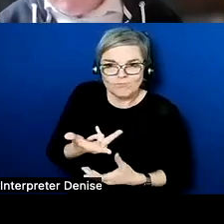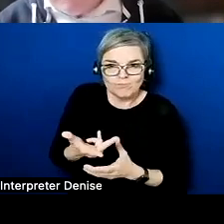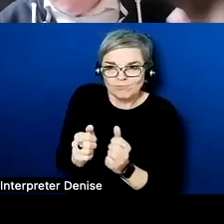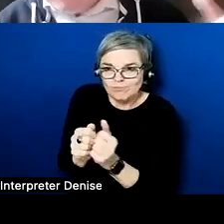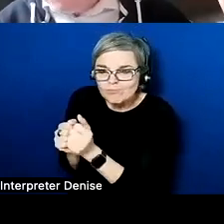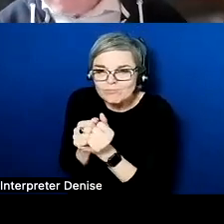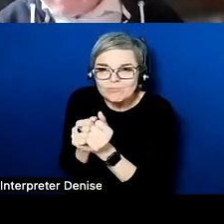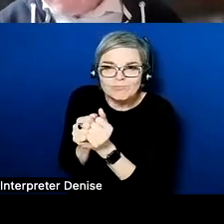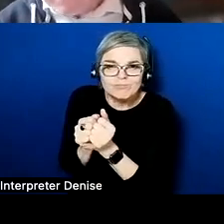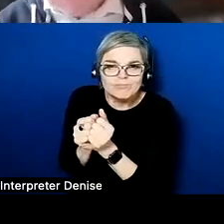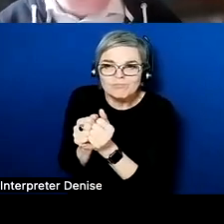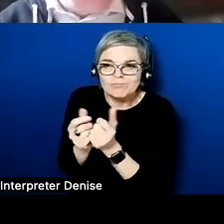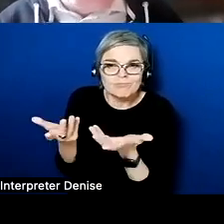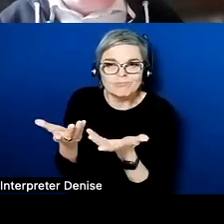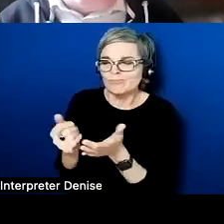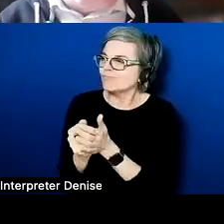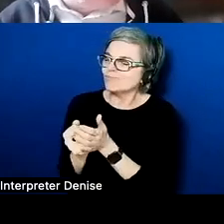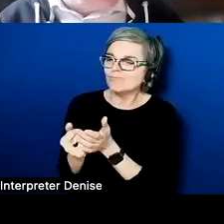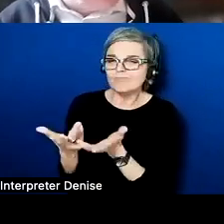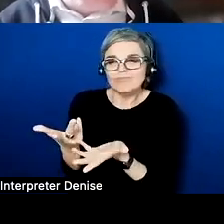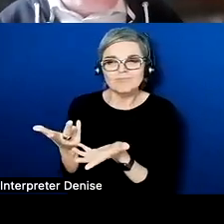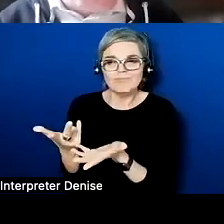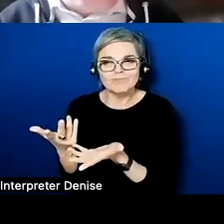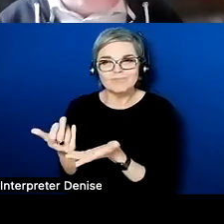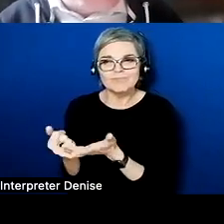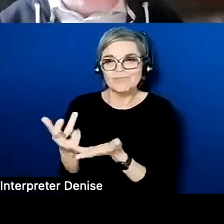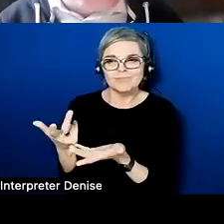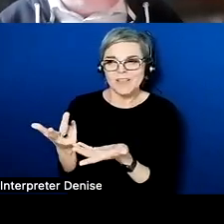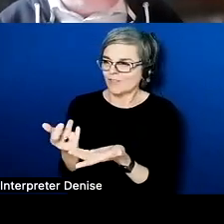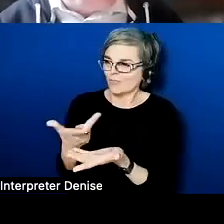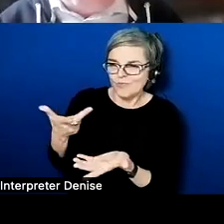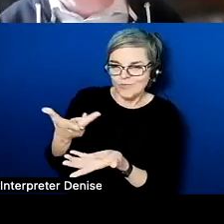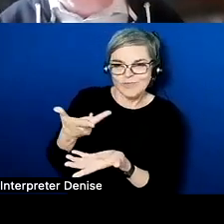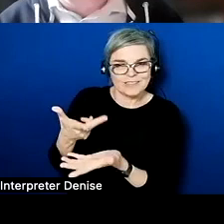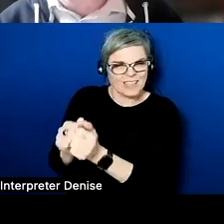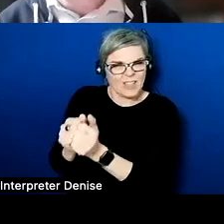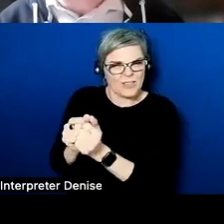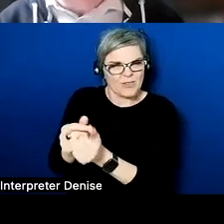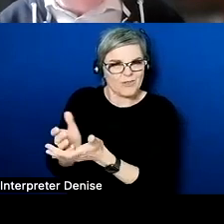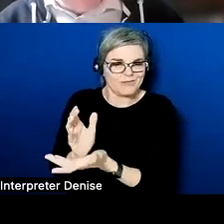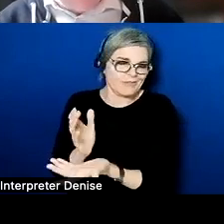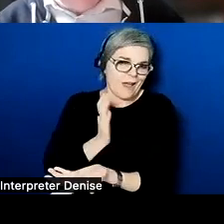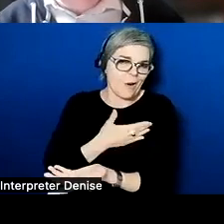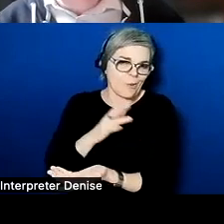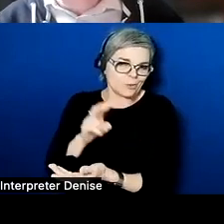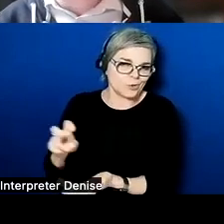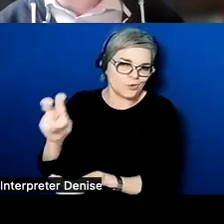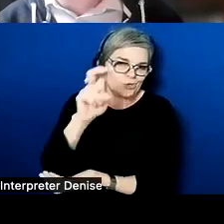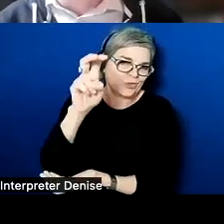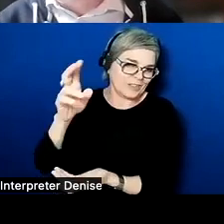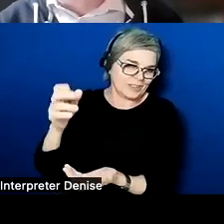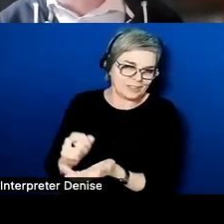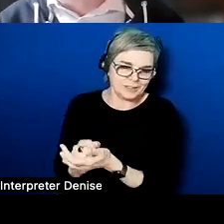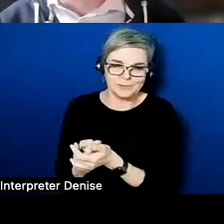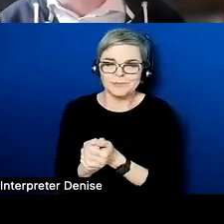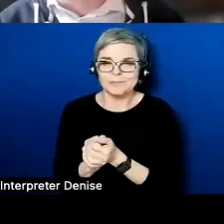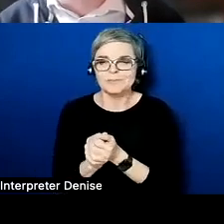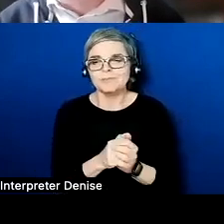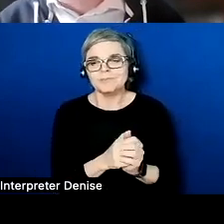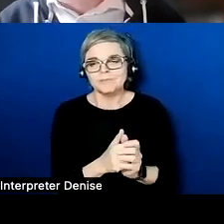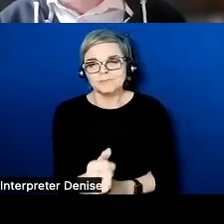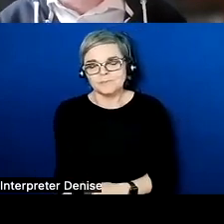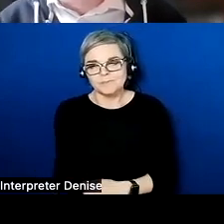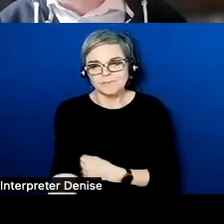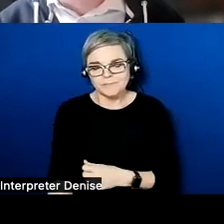travelers in our journey through life. And I use that as an example because